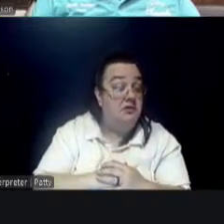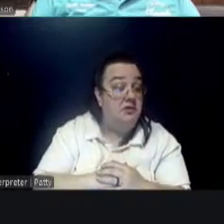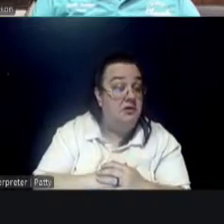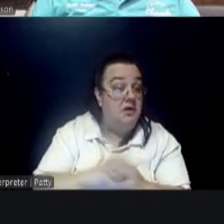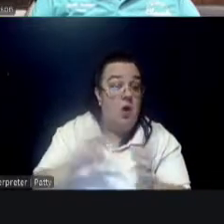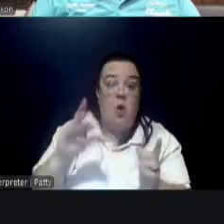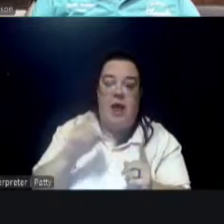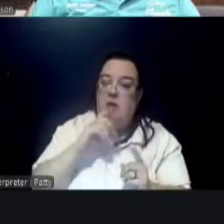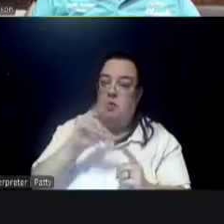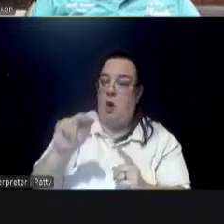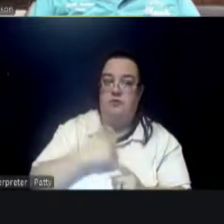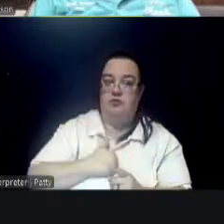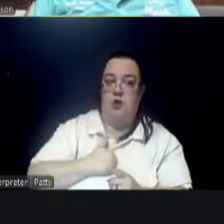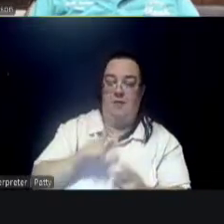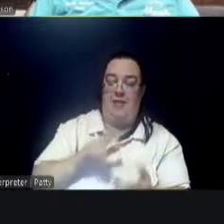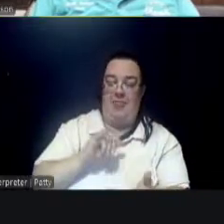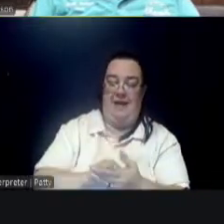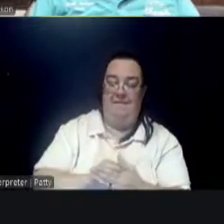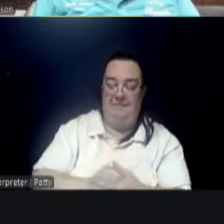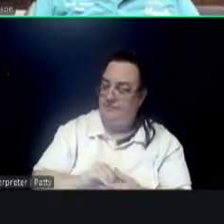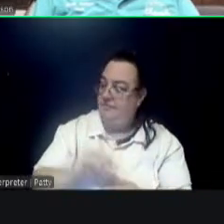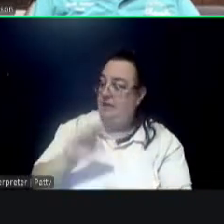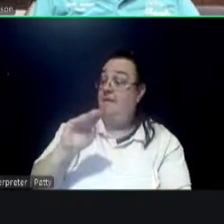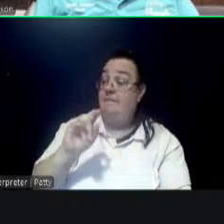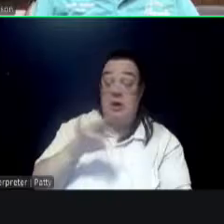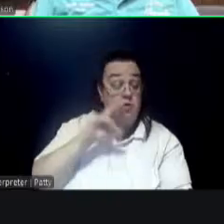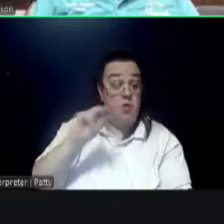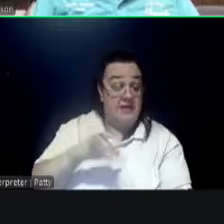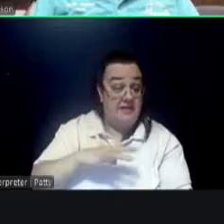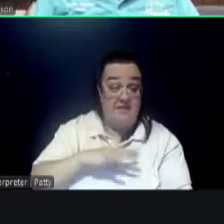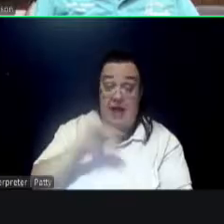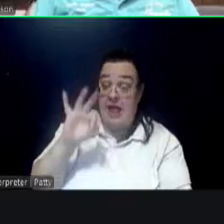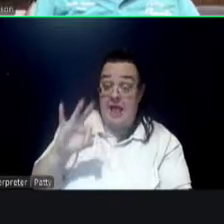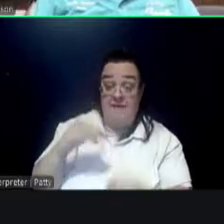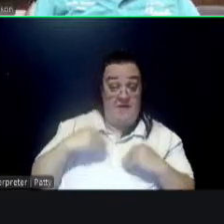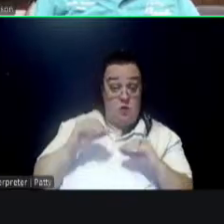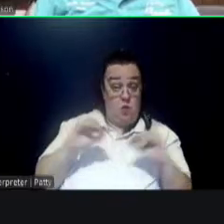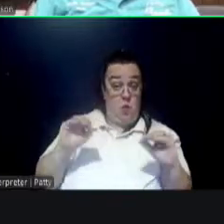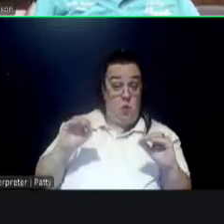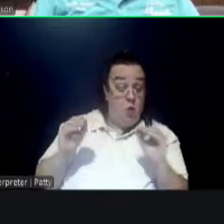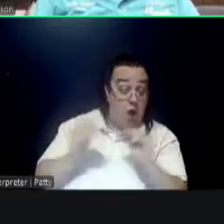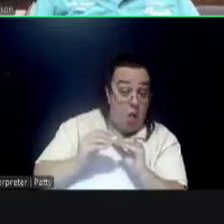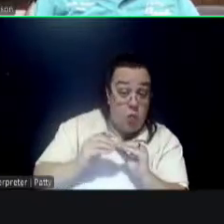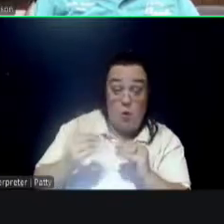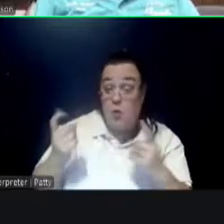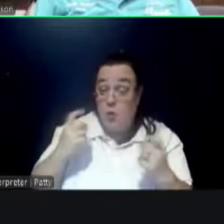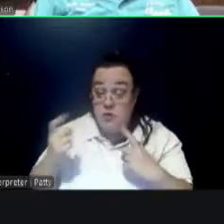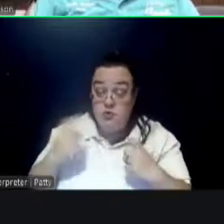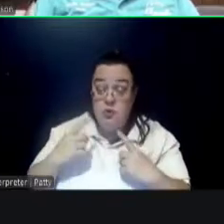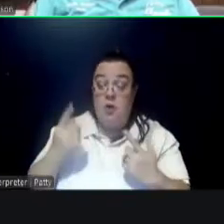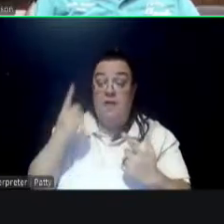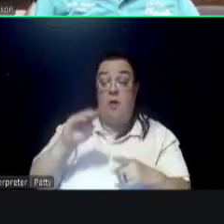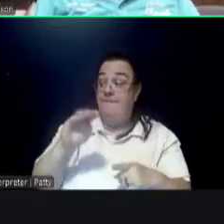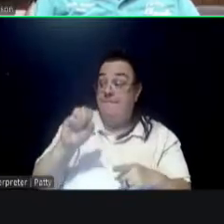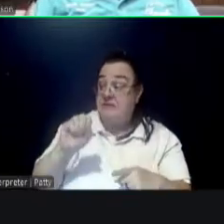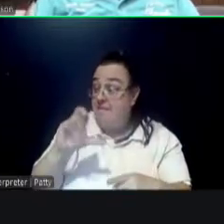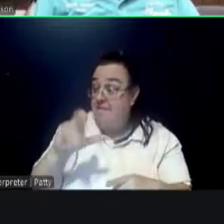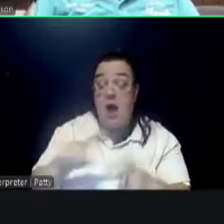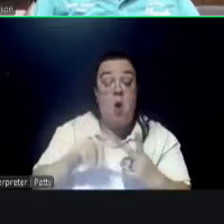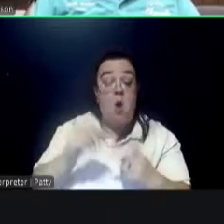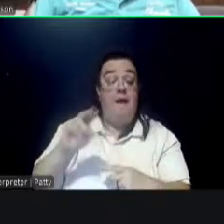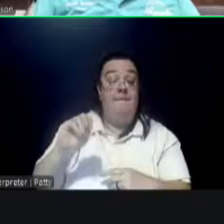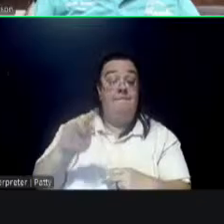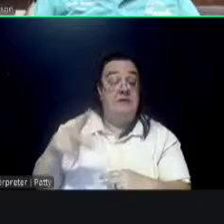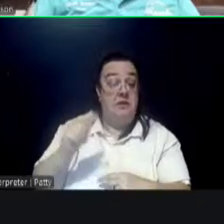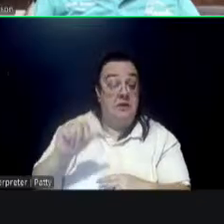No, it's not. Sorry about it. Okay, that's fine. If there's no other questions for Ms. Mock or Mr.